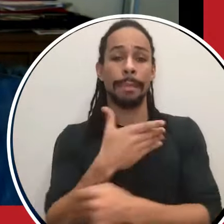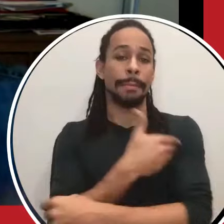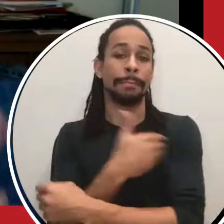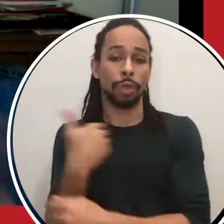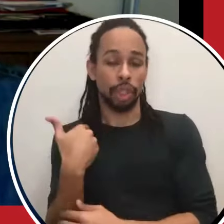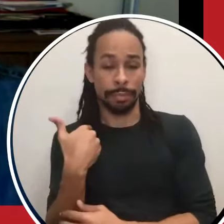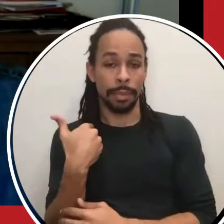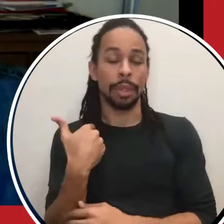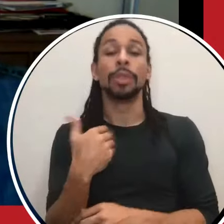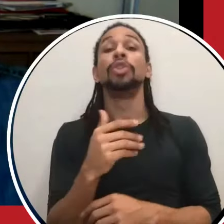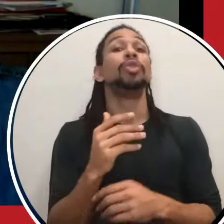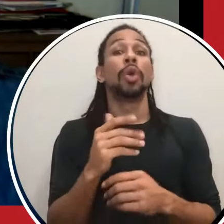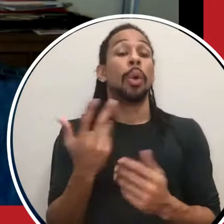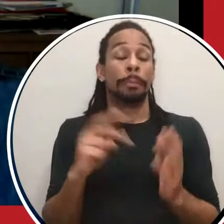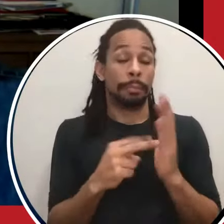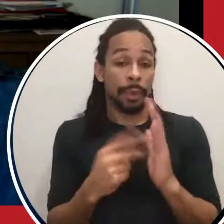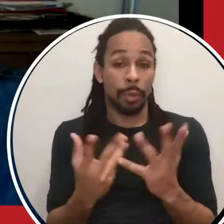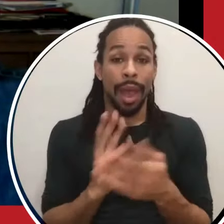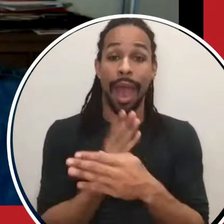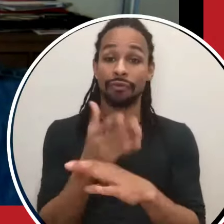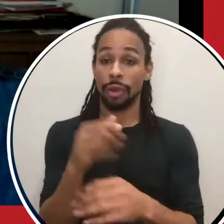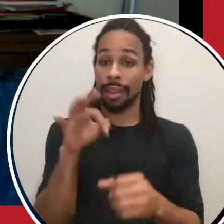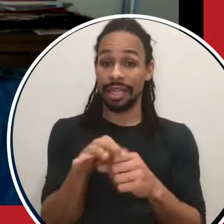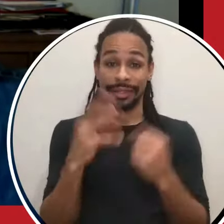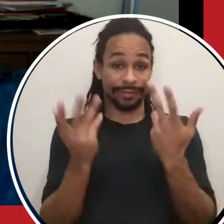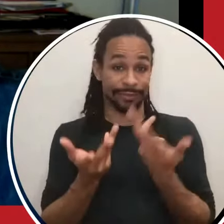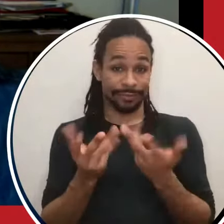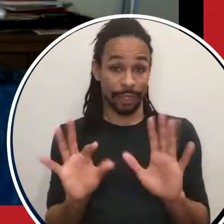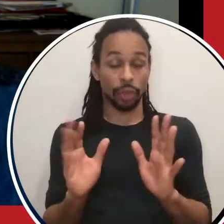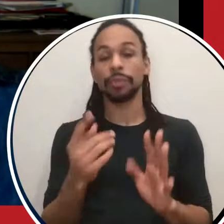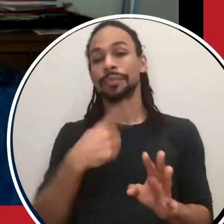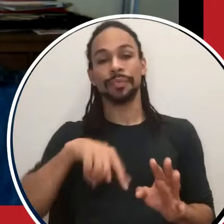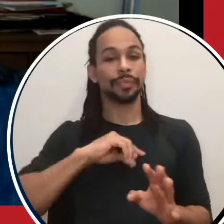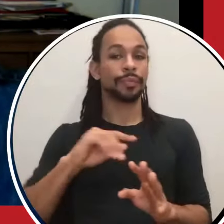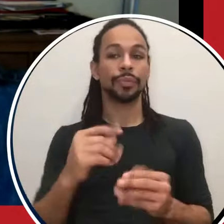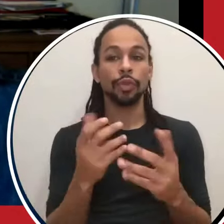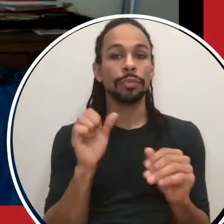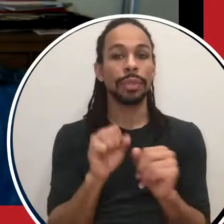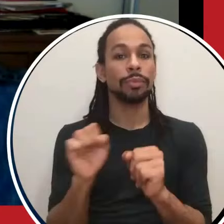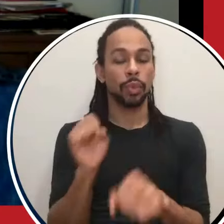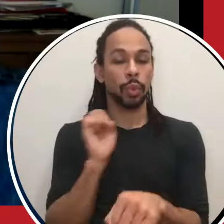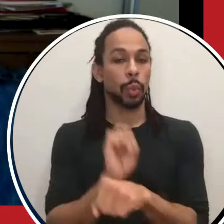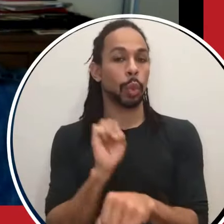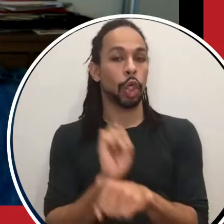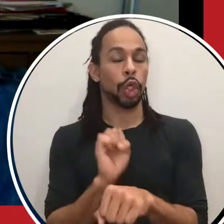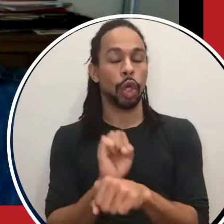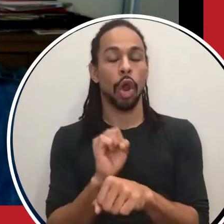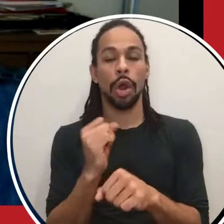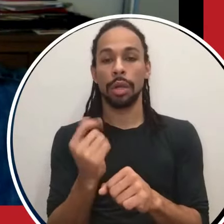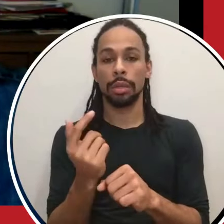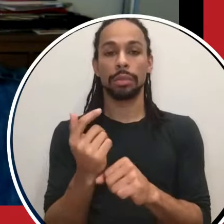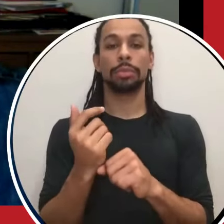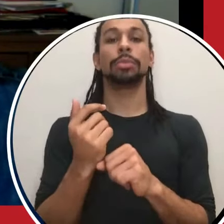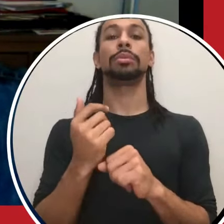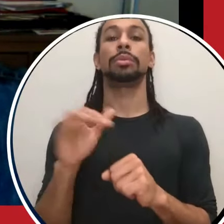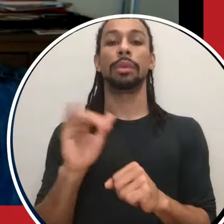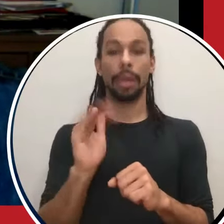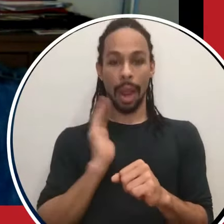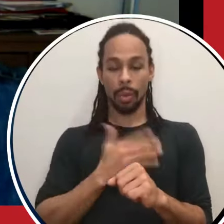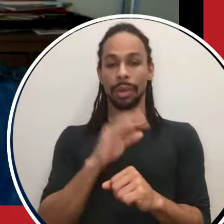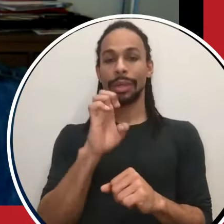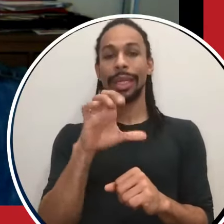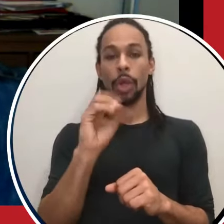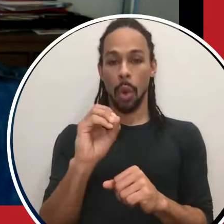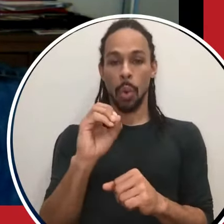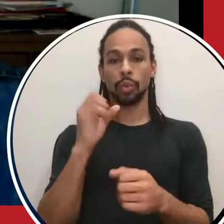these elections, you know, that's done, but we want to be able to work on the things like I just talked about with our eco-socialist working groups, Fight for Our